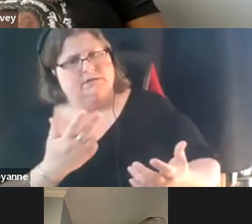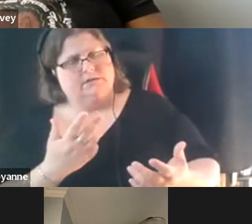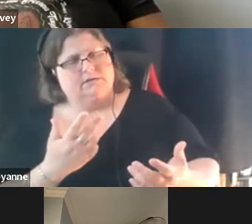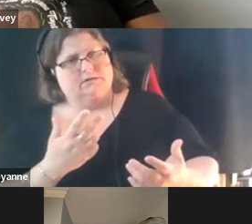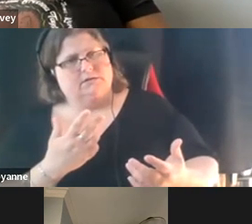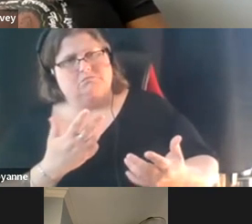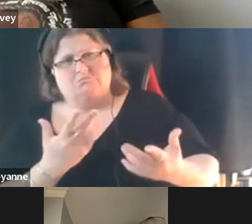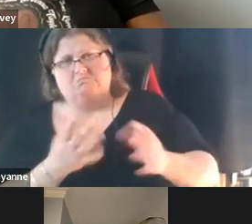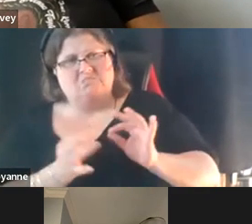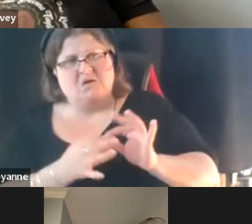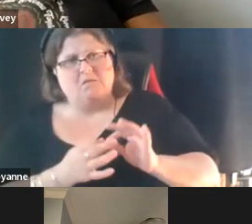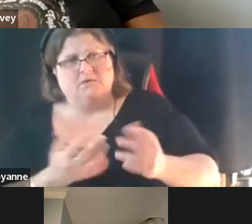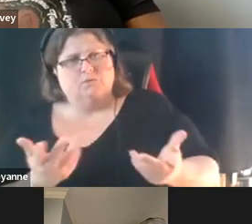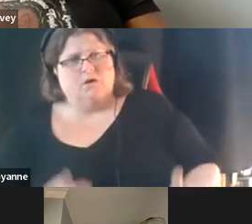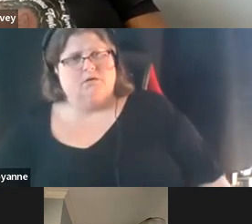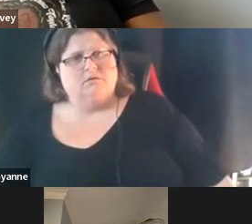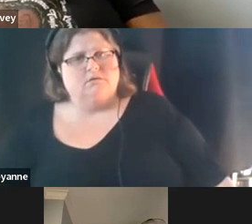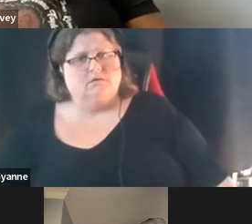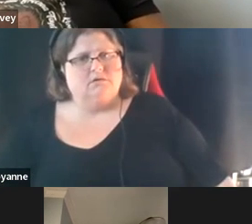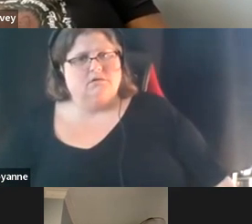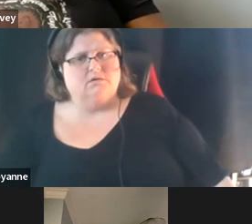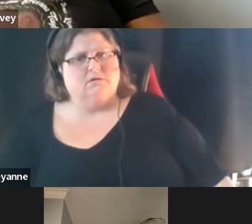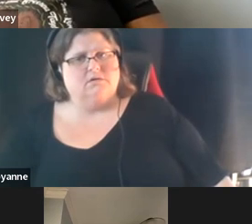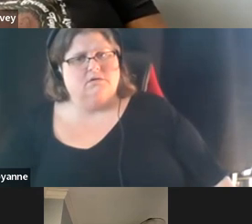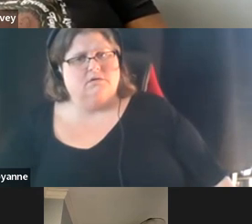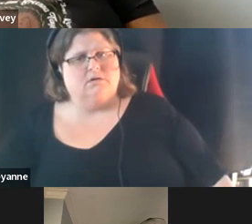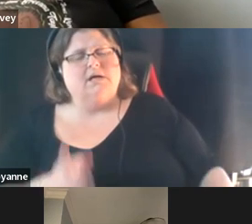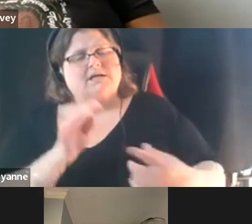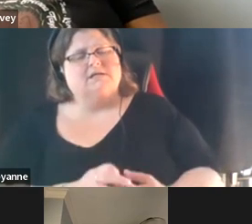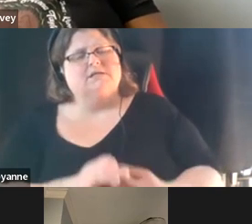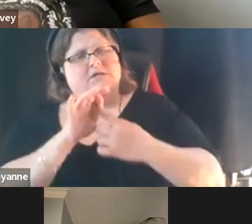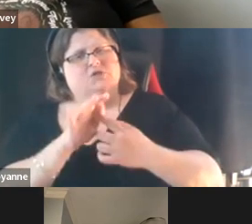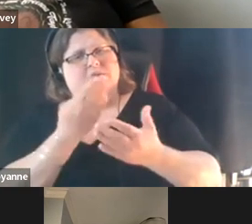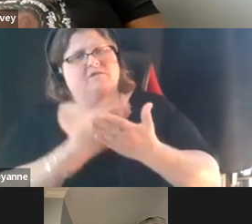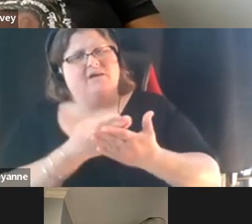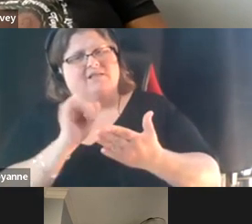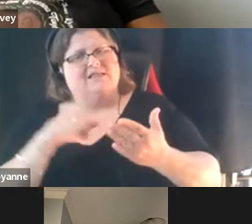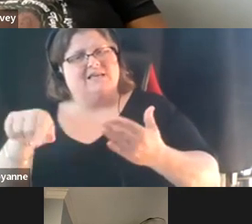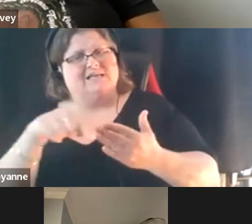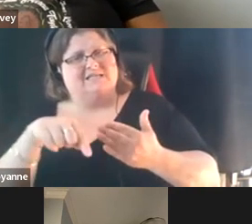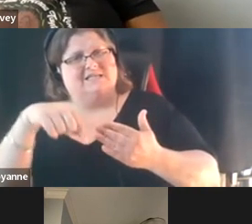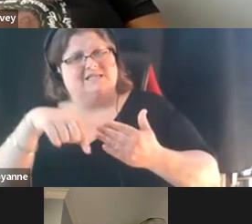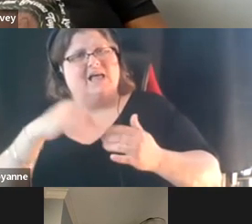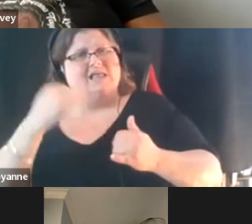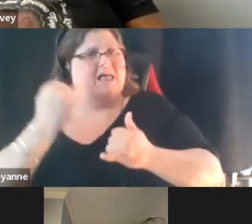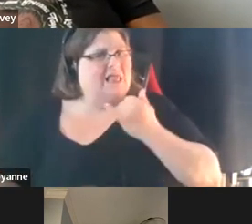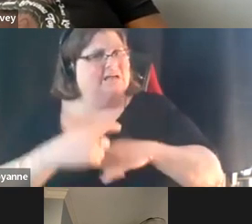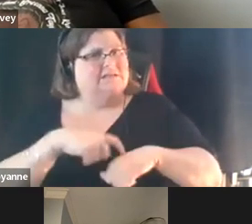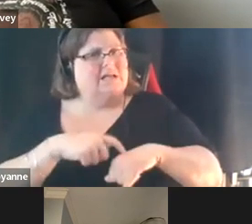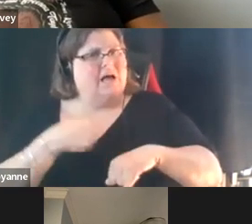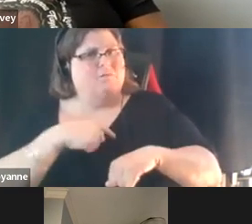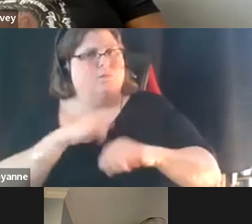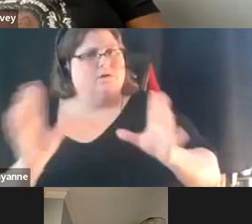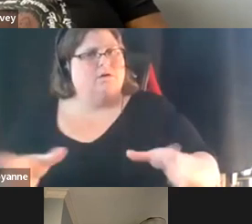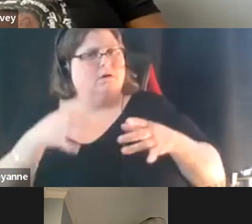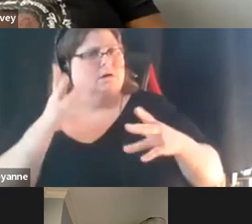what the comments are, especially with the fact that this is the last listening session. And the next time that we